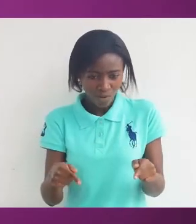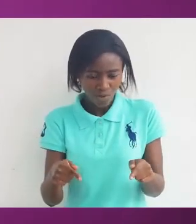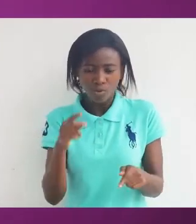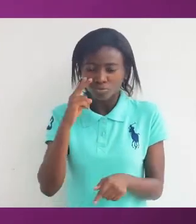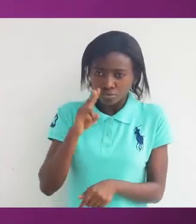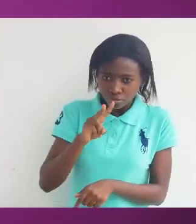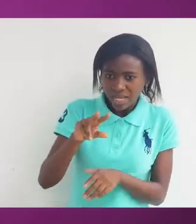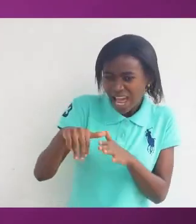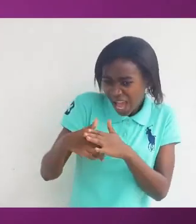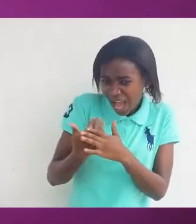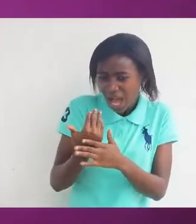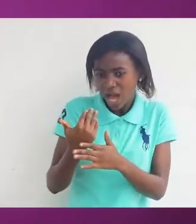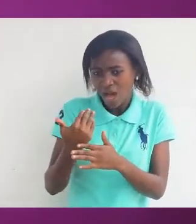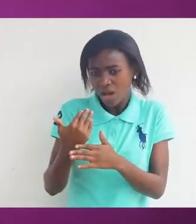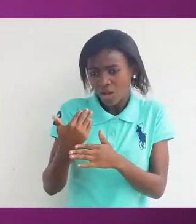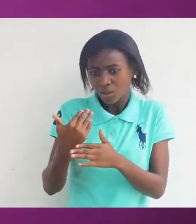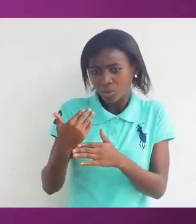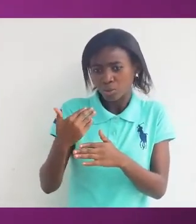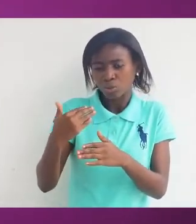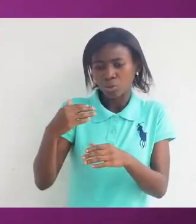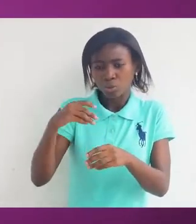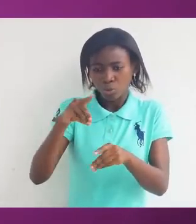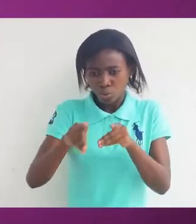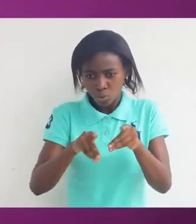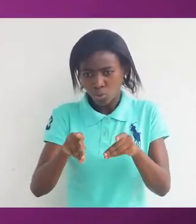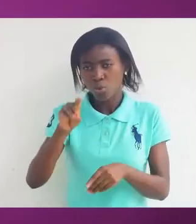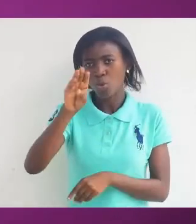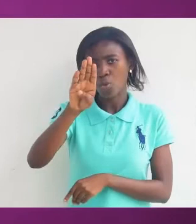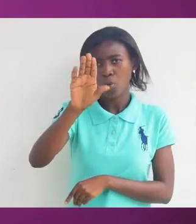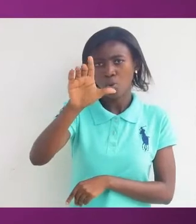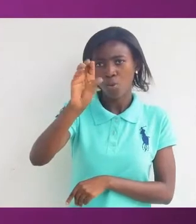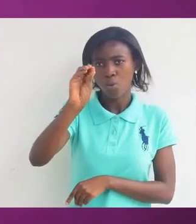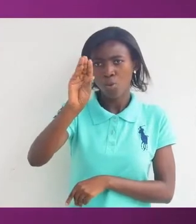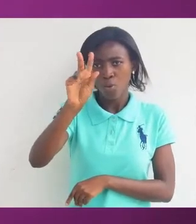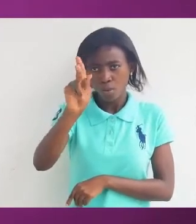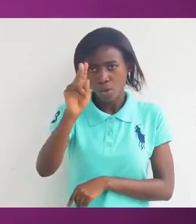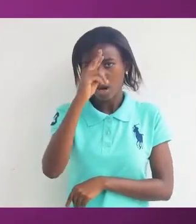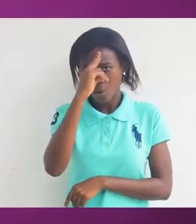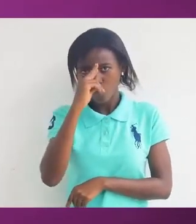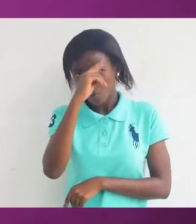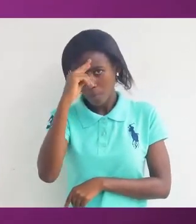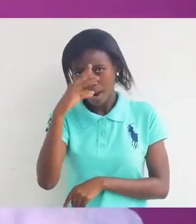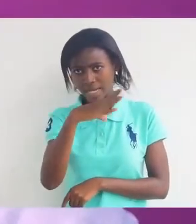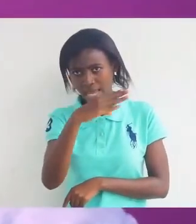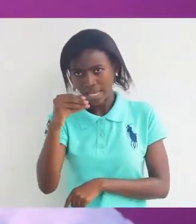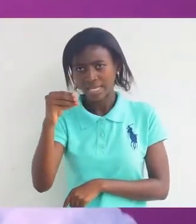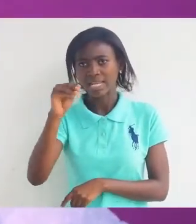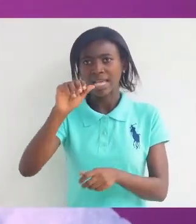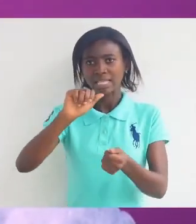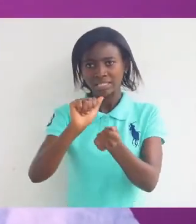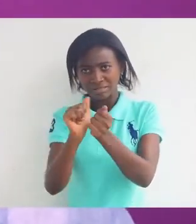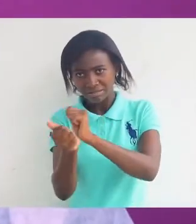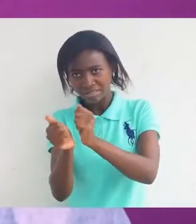at how to construct block, Roman, and calligraphy. But before